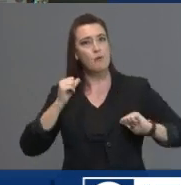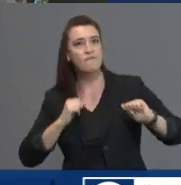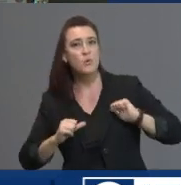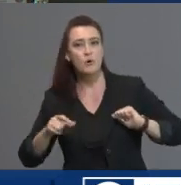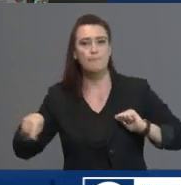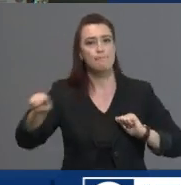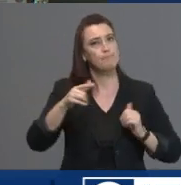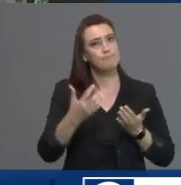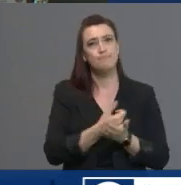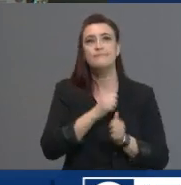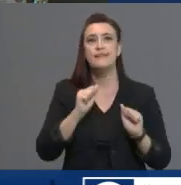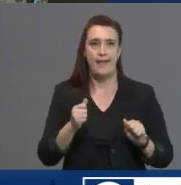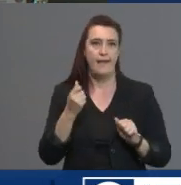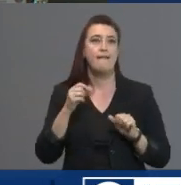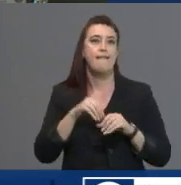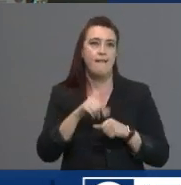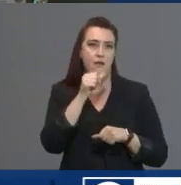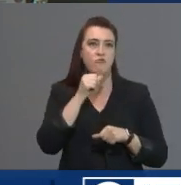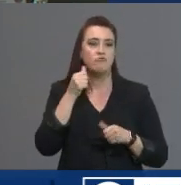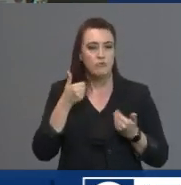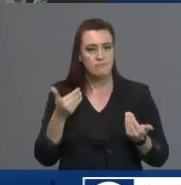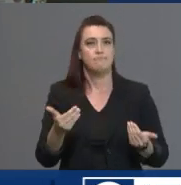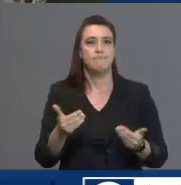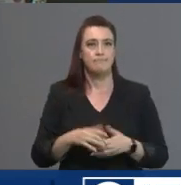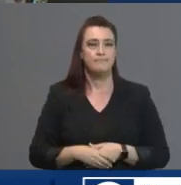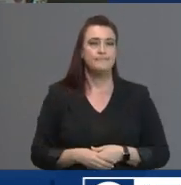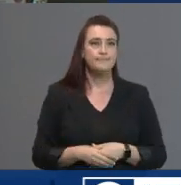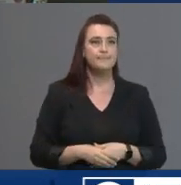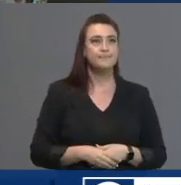and perform in the state of Arizona.